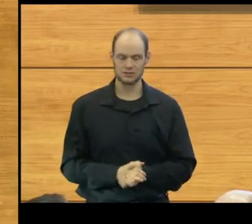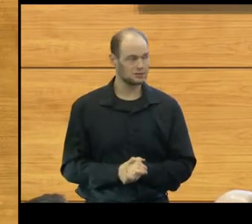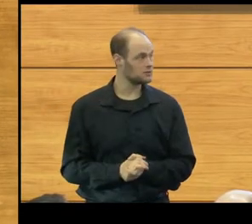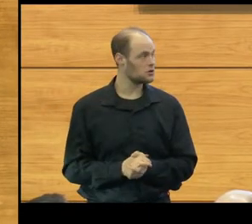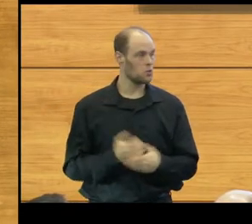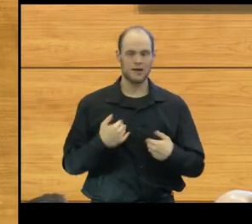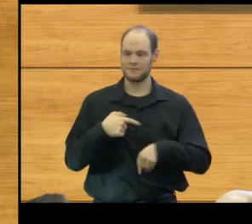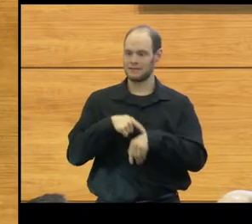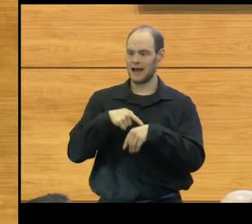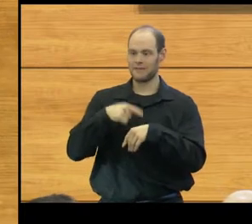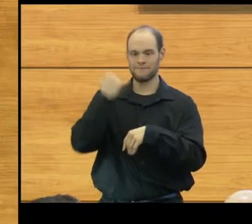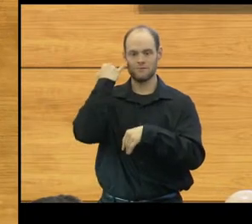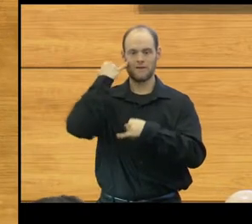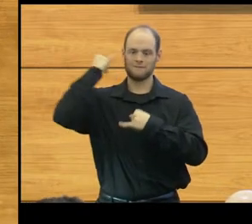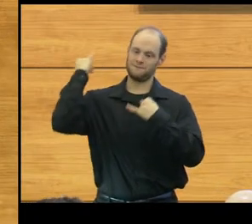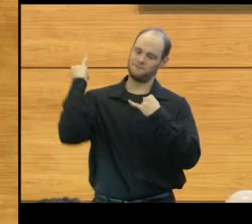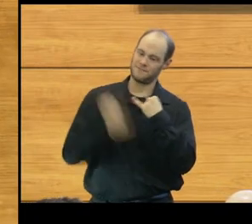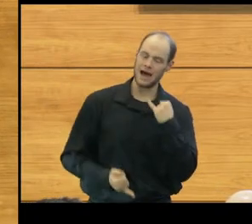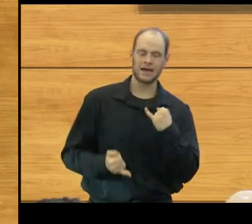We have time for a final question.